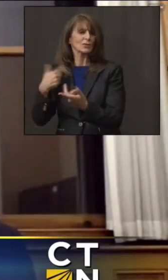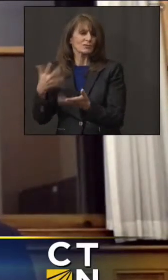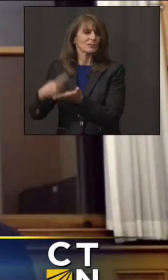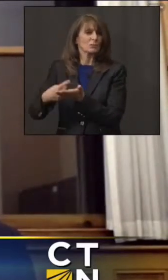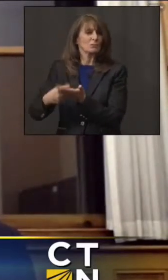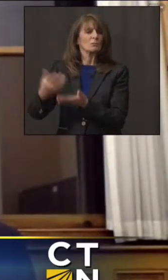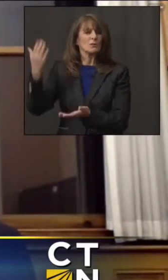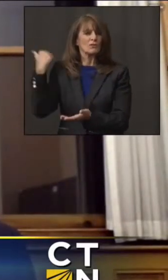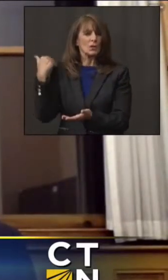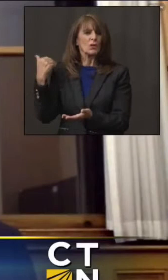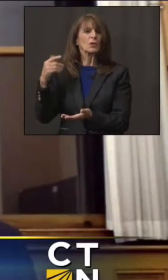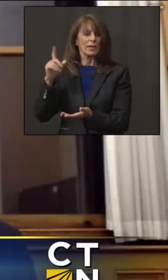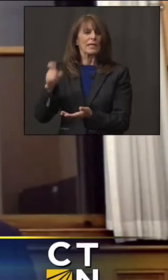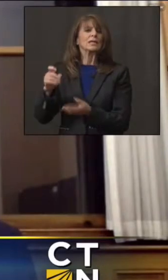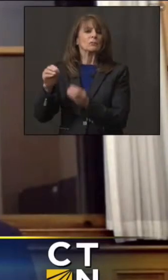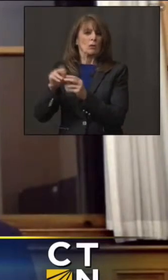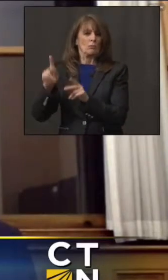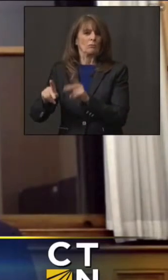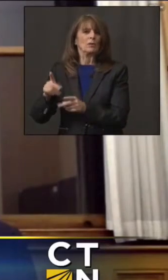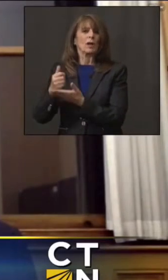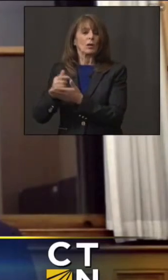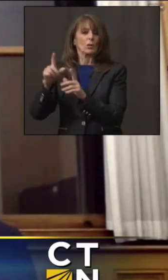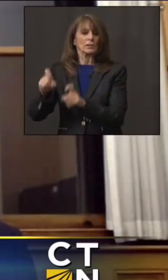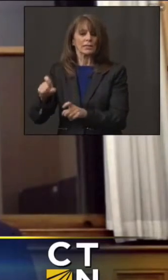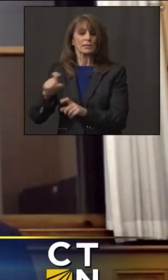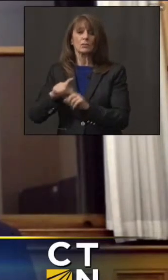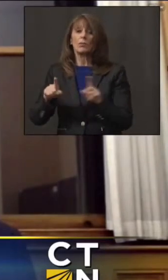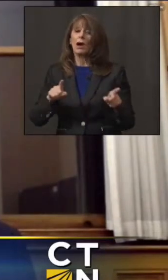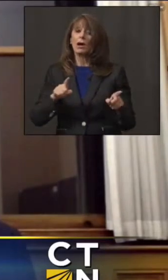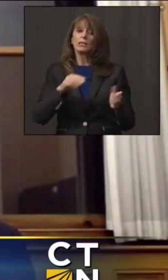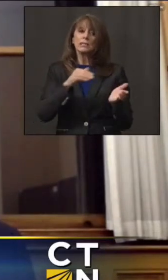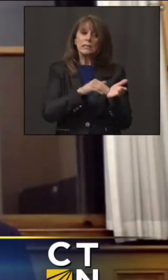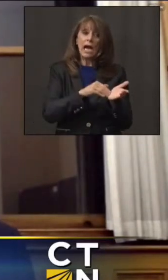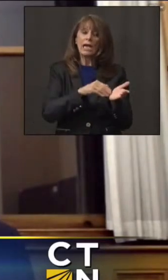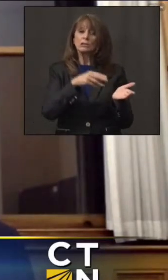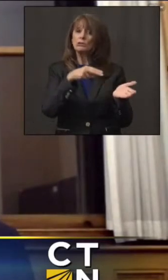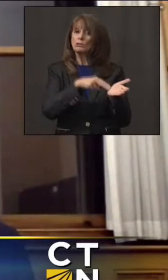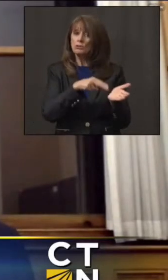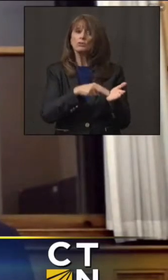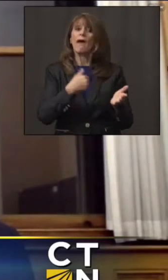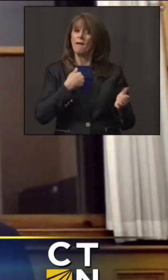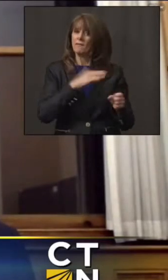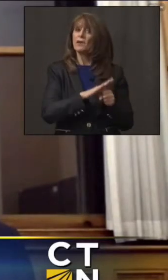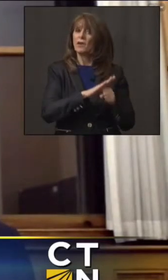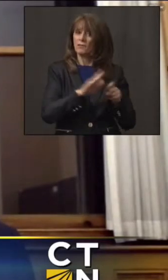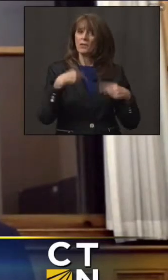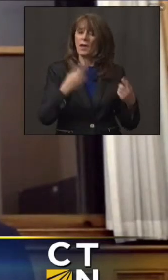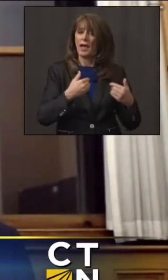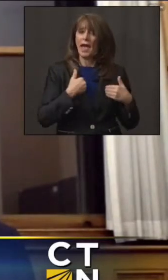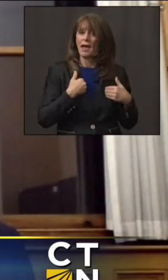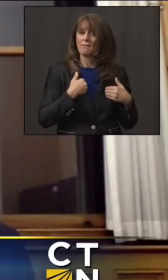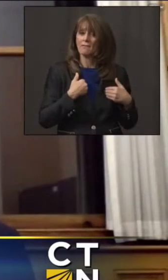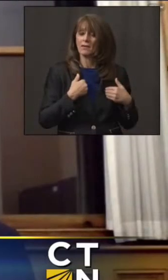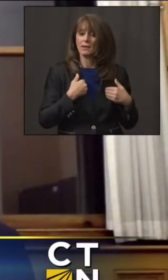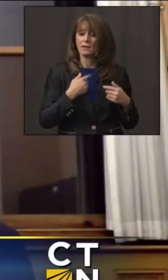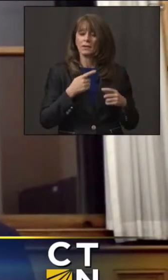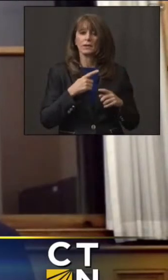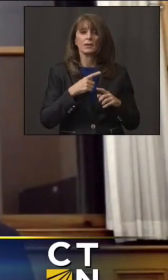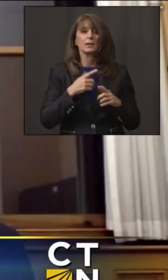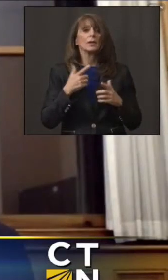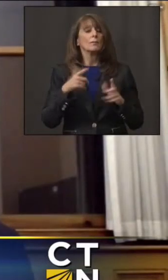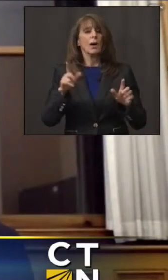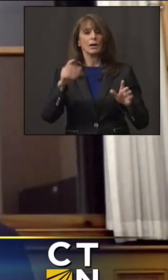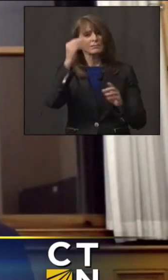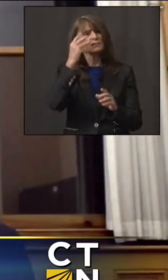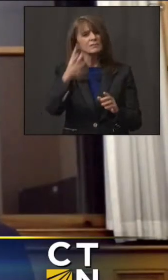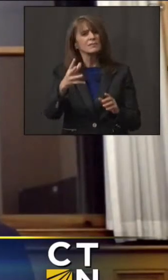those are being filled. Not for doctors or nurses yet, but I would just say that it's not to minimize the amount of stress